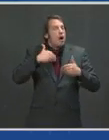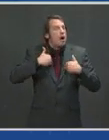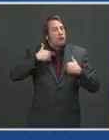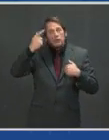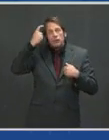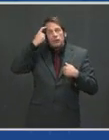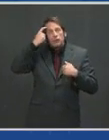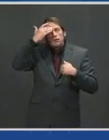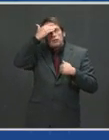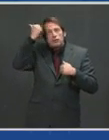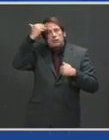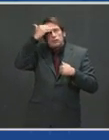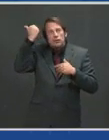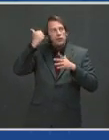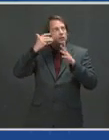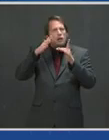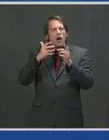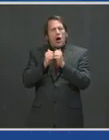infrastructure of a nation.